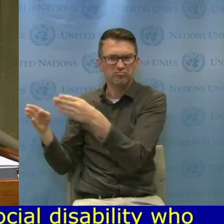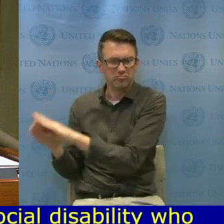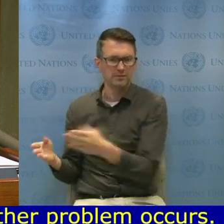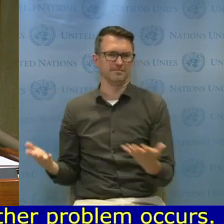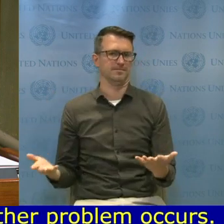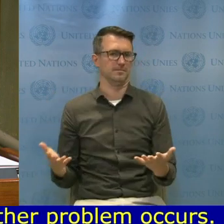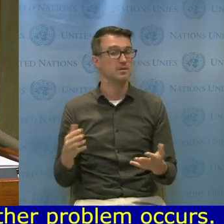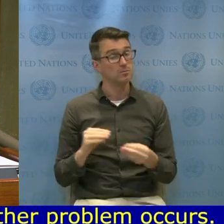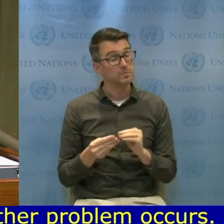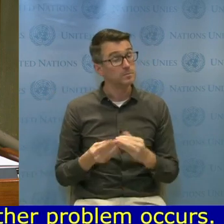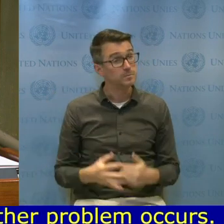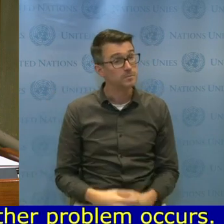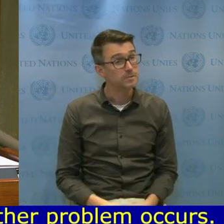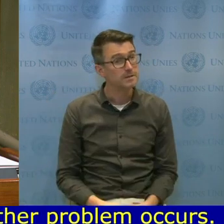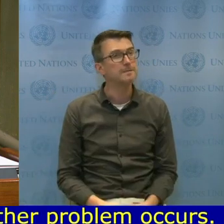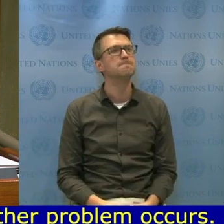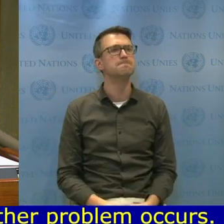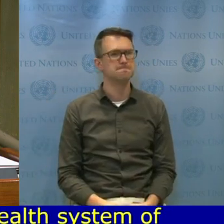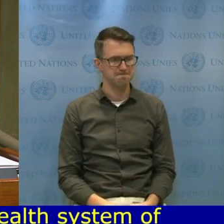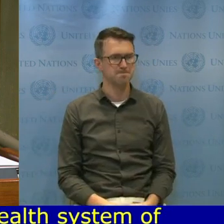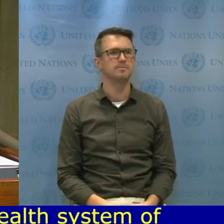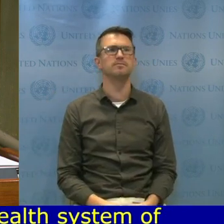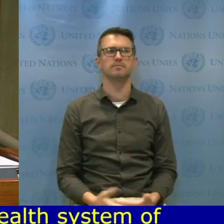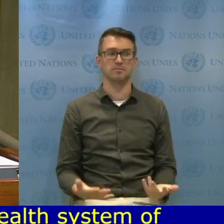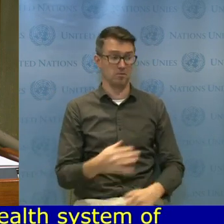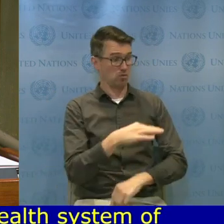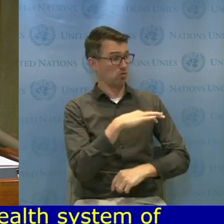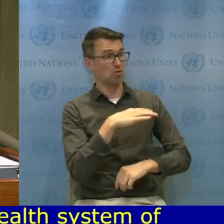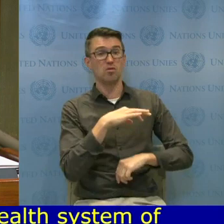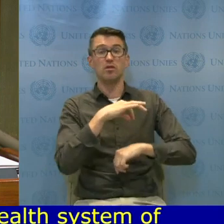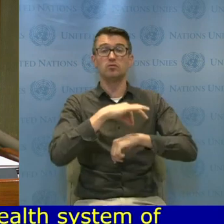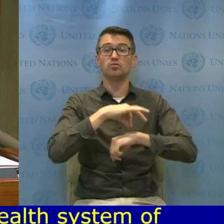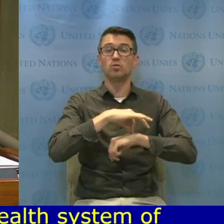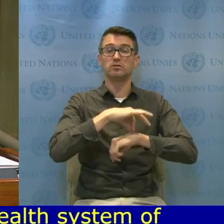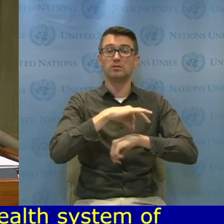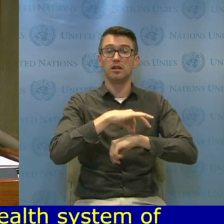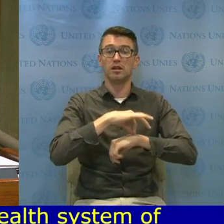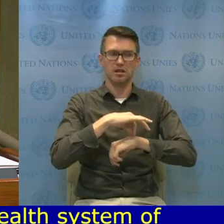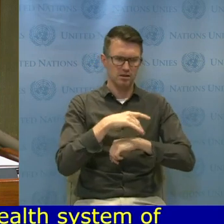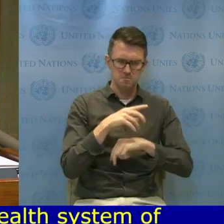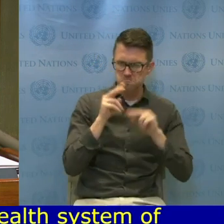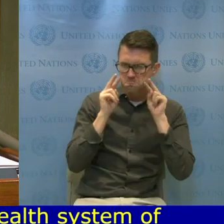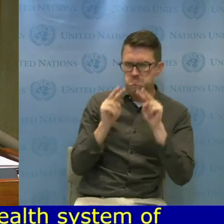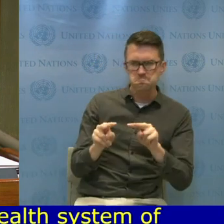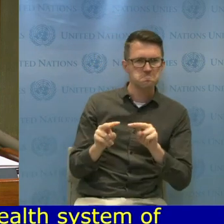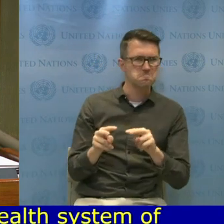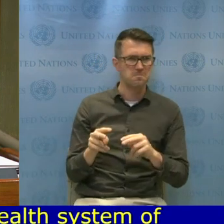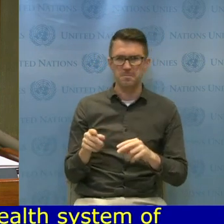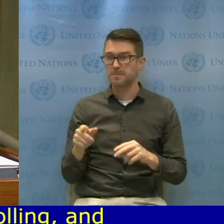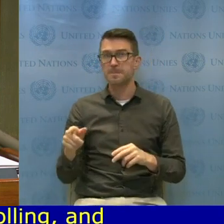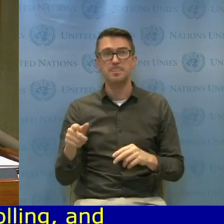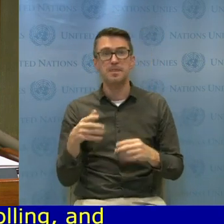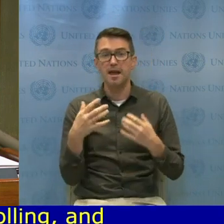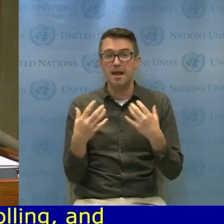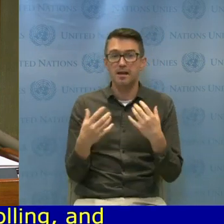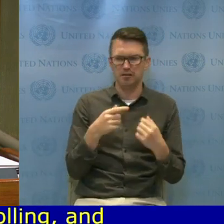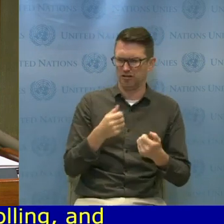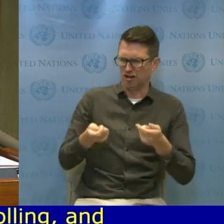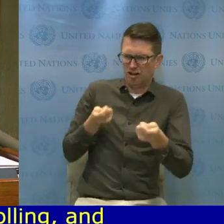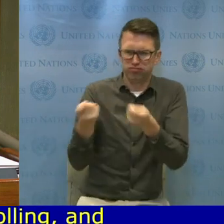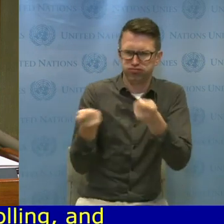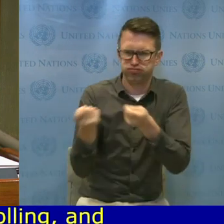our exercise of our rights. In Indonesia, the health workers play a big role as gatekeepers that keep persons